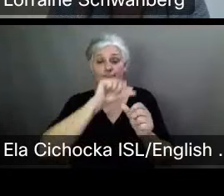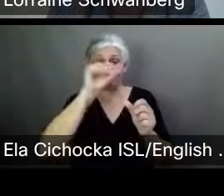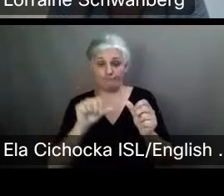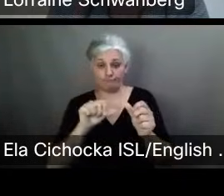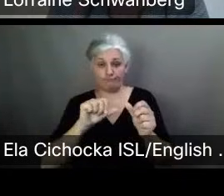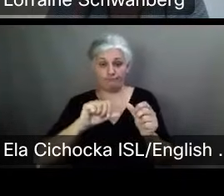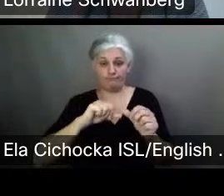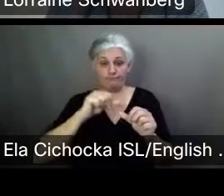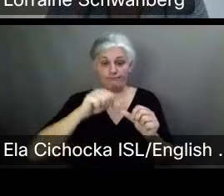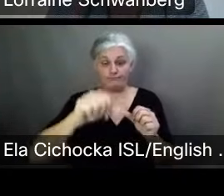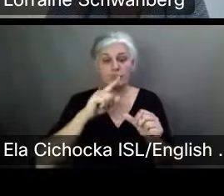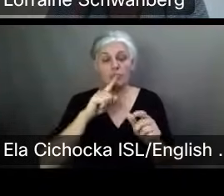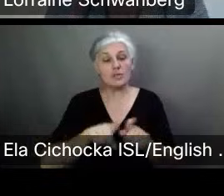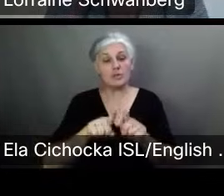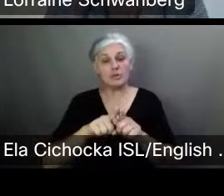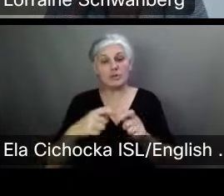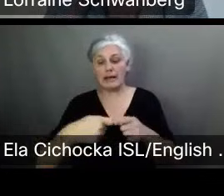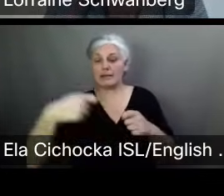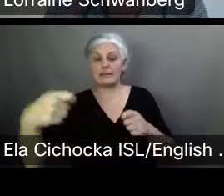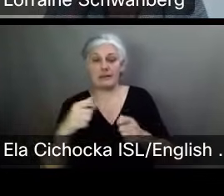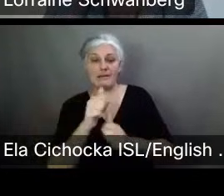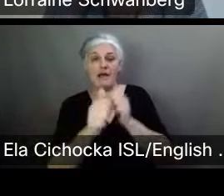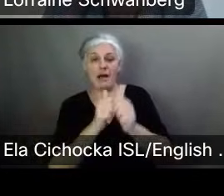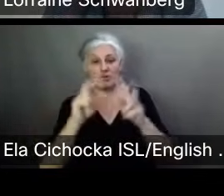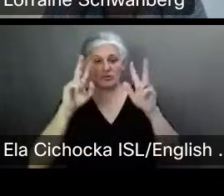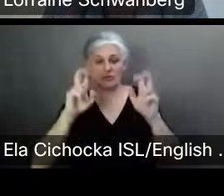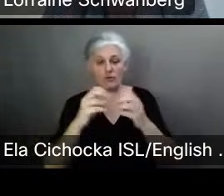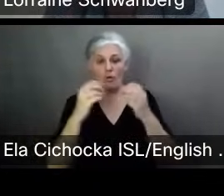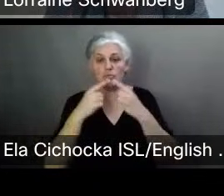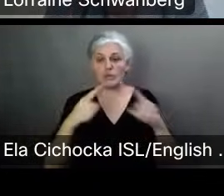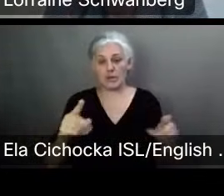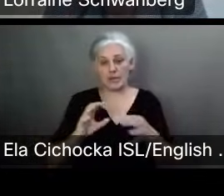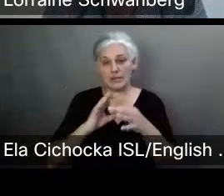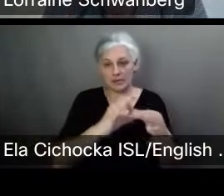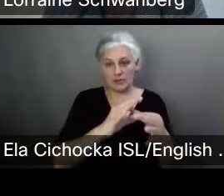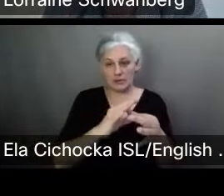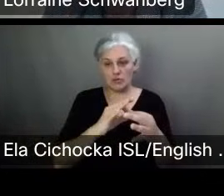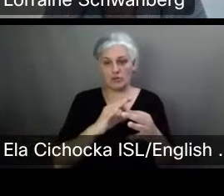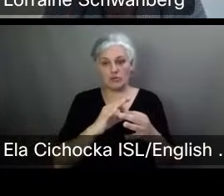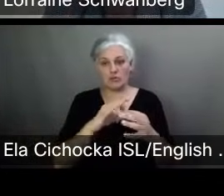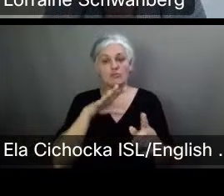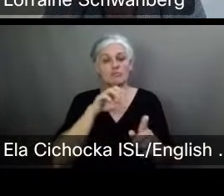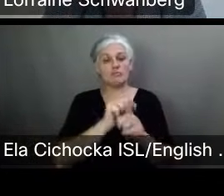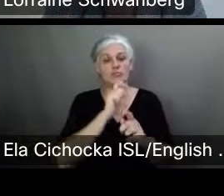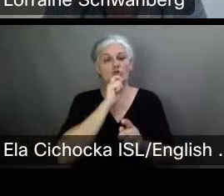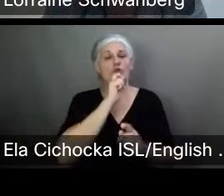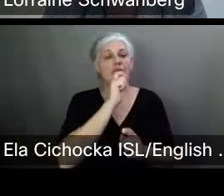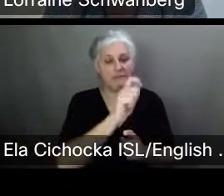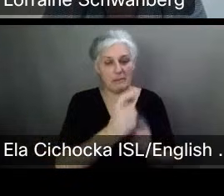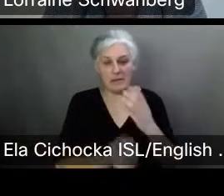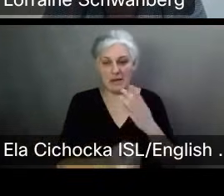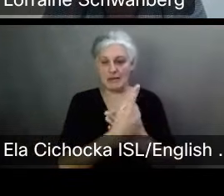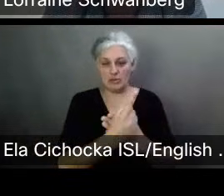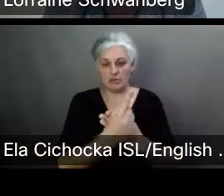We've expanded our actual definition of open disclosure to reference notifiable incidents that have been introduced as part